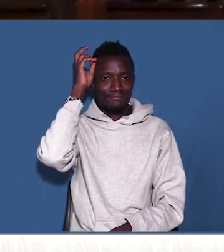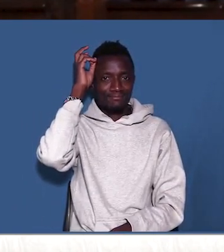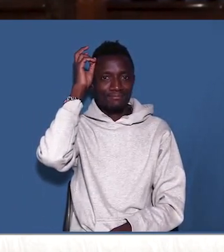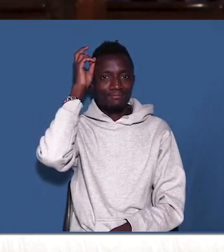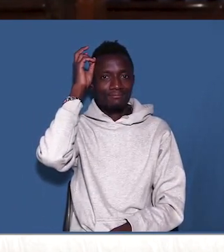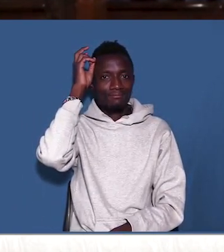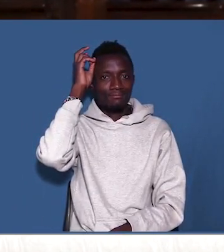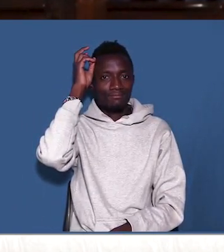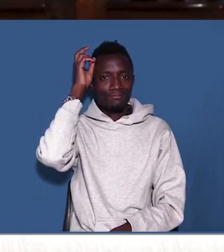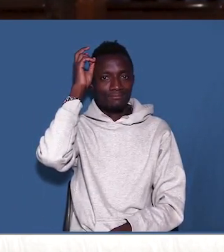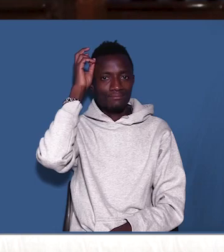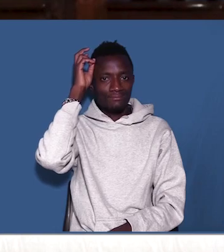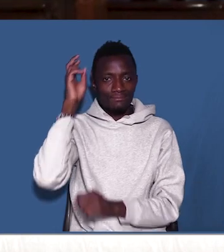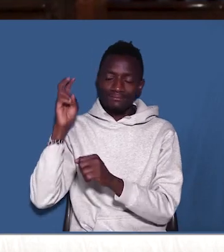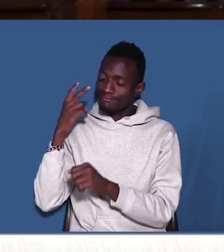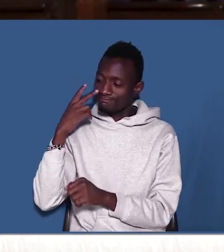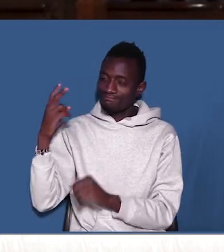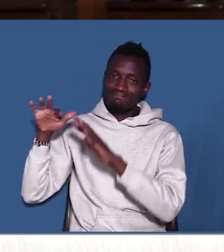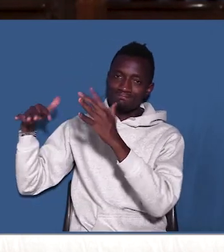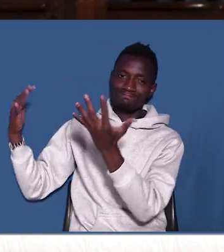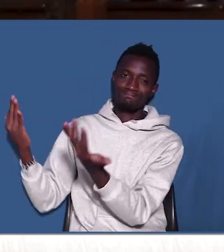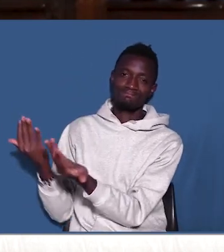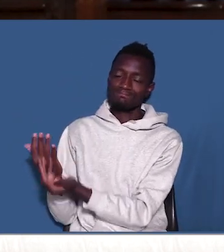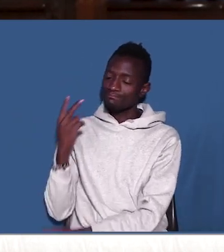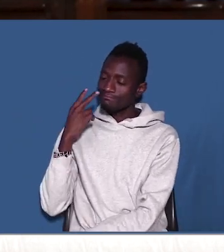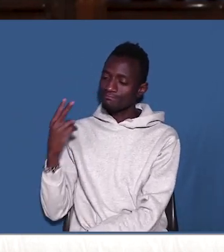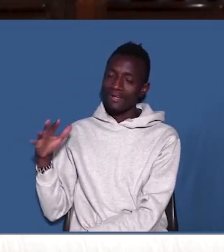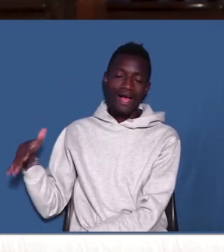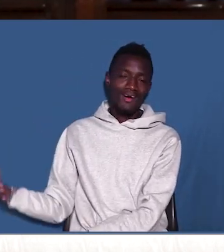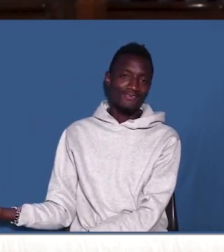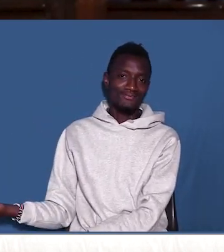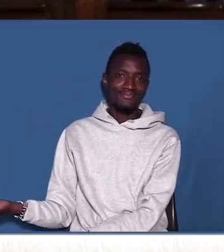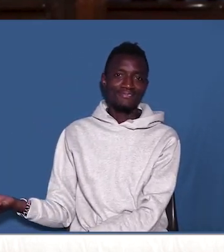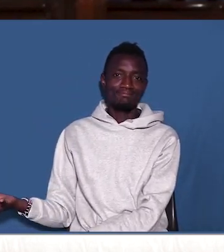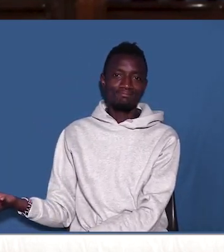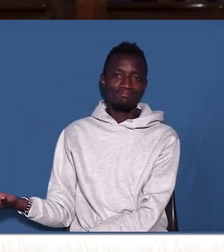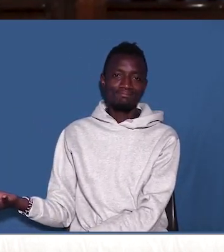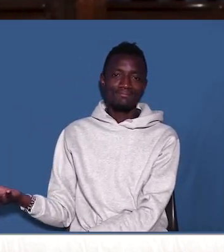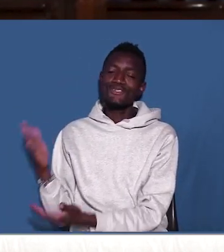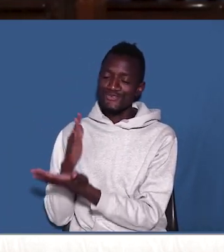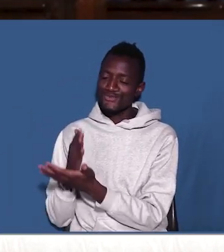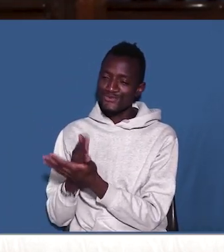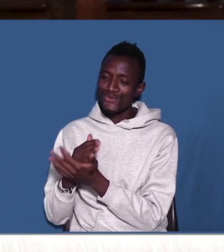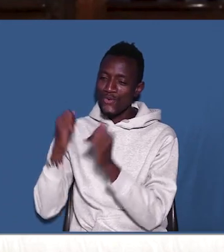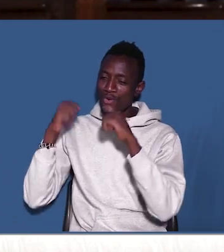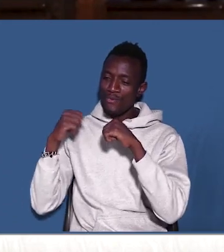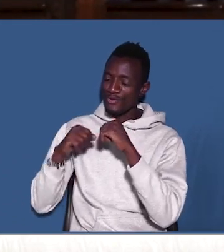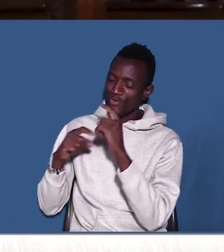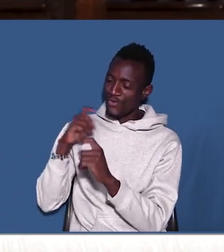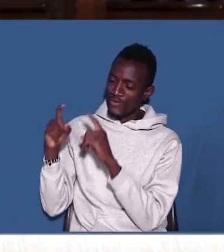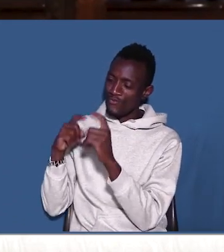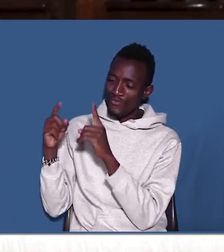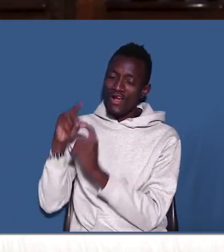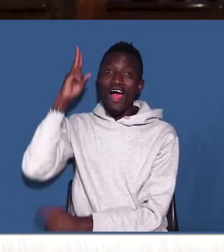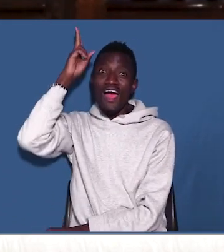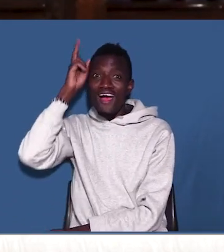Look at the world today, and you may want to ask the question, where does evil come